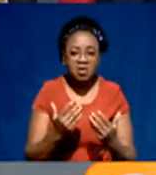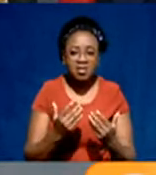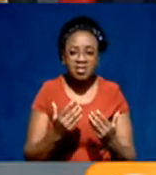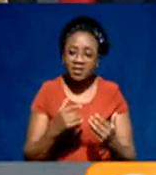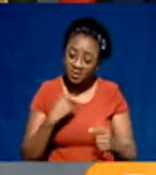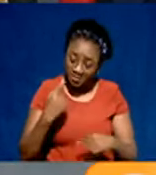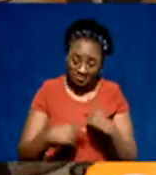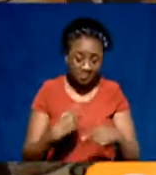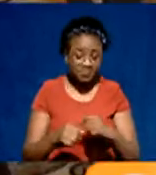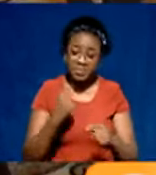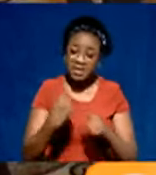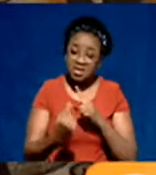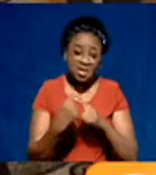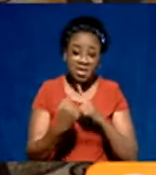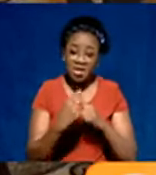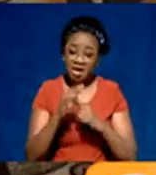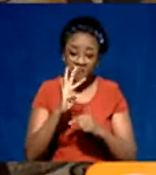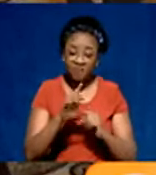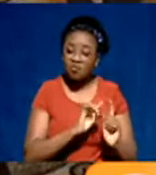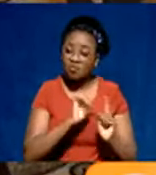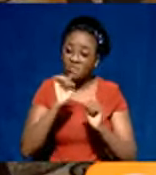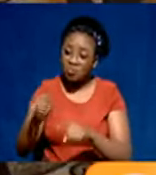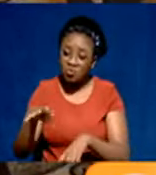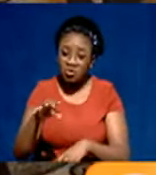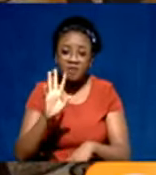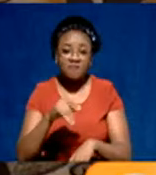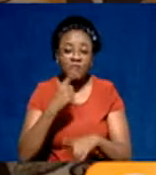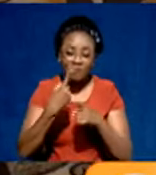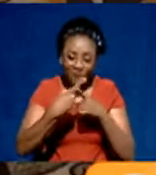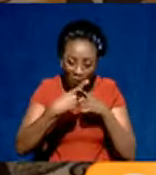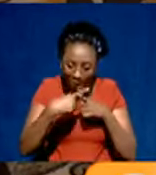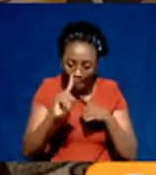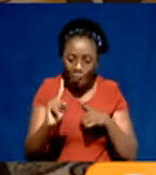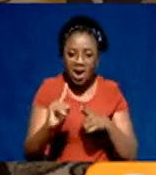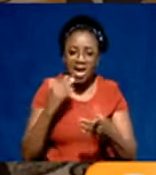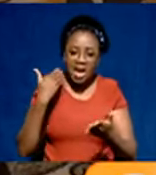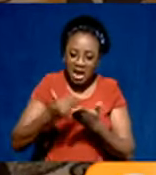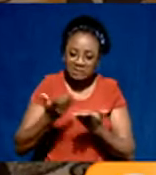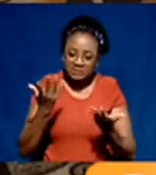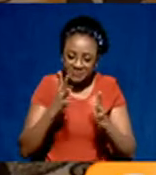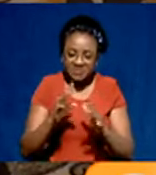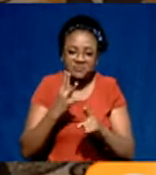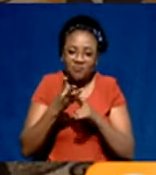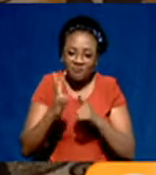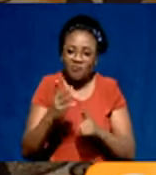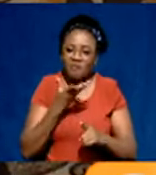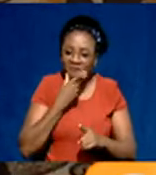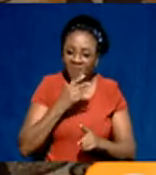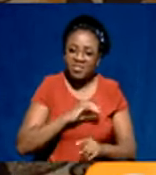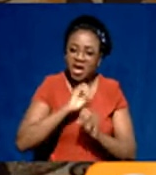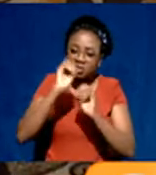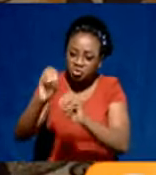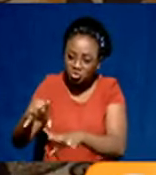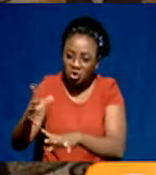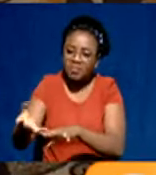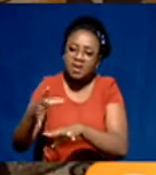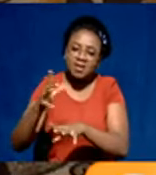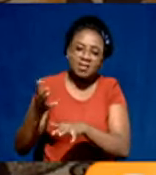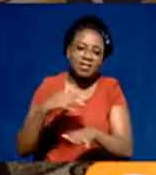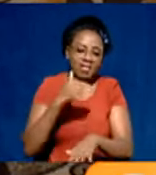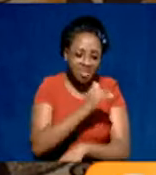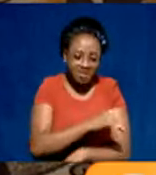Yeah, he did it for 4 years. Alinikujia tangu nikiwa form one, hadi sahii nikamaliza nikiwa form four. Actually, the